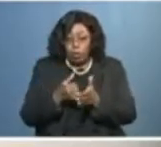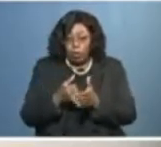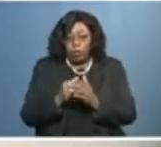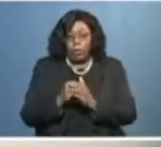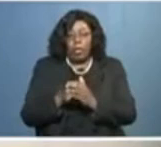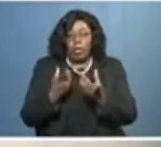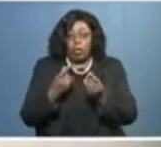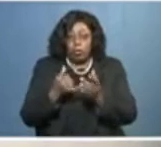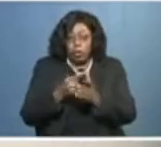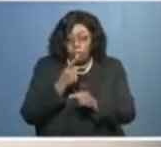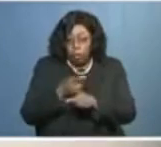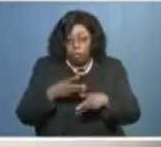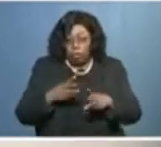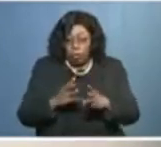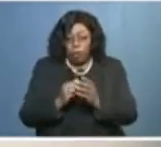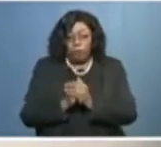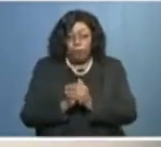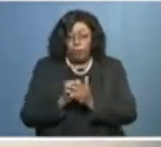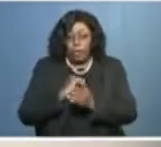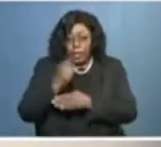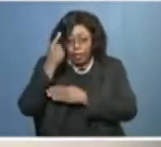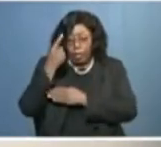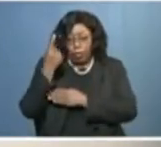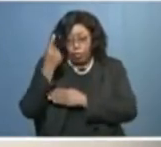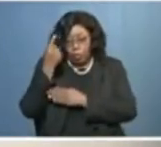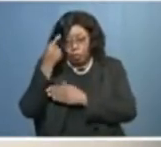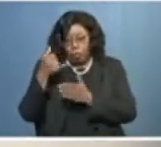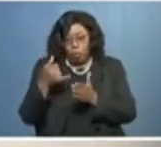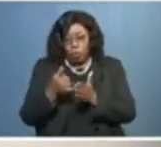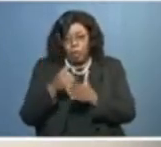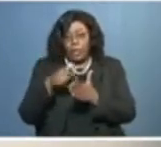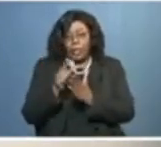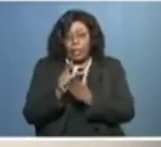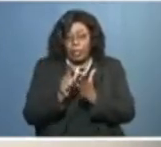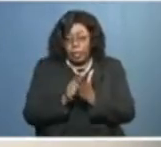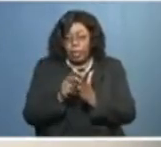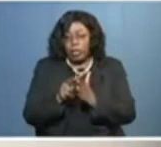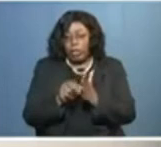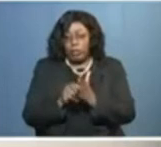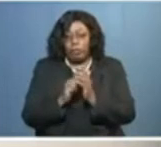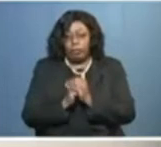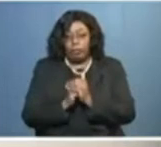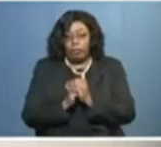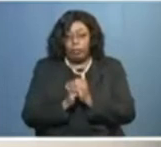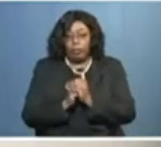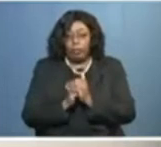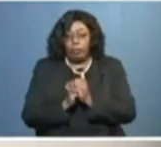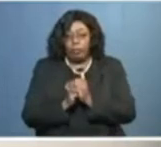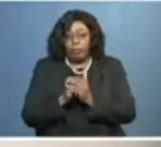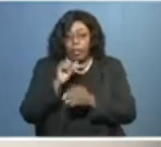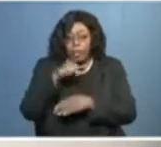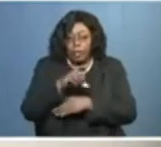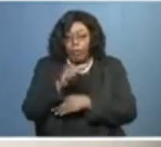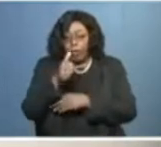And the judgment in my instance is that in this we go by legislation. And that's just my opinion. Now, I have detractors in that opinion. I